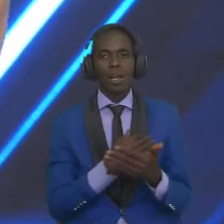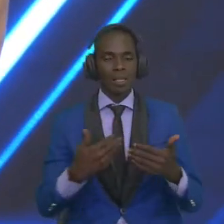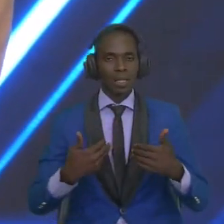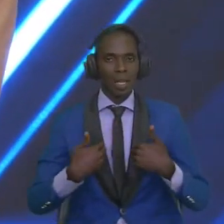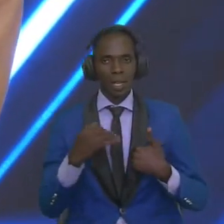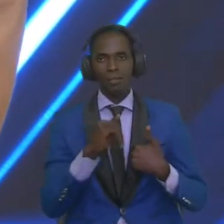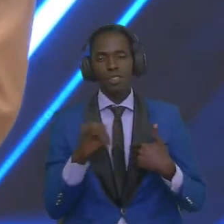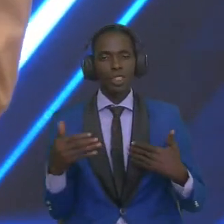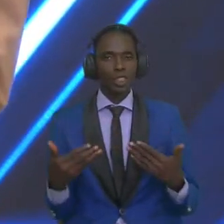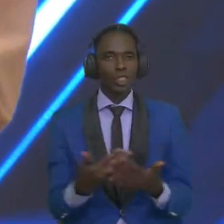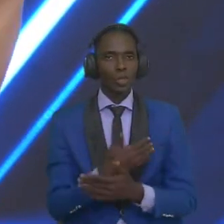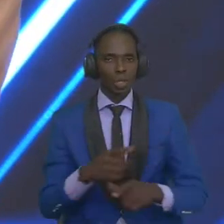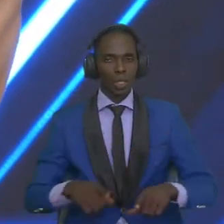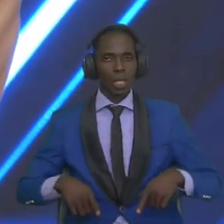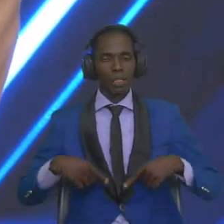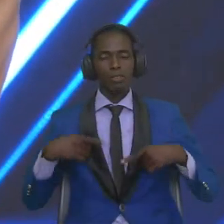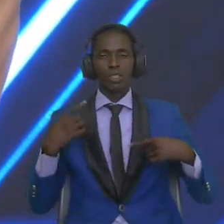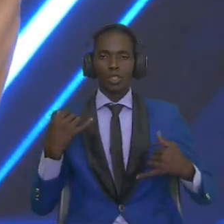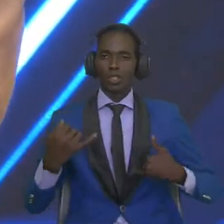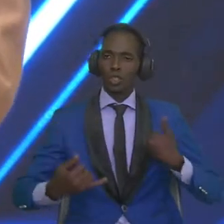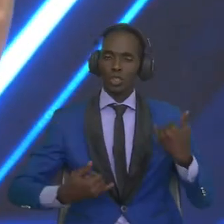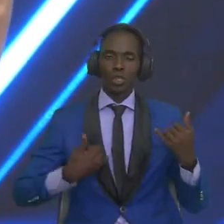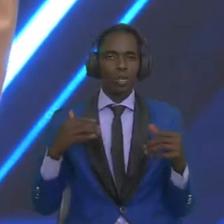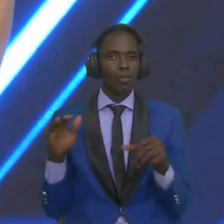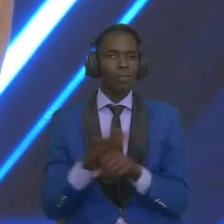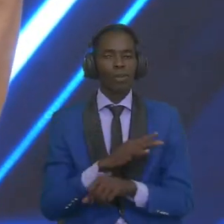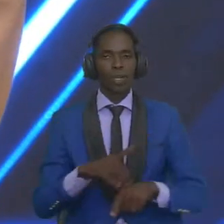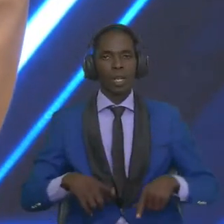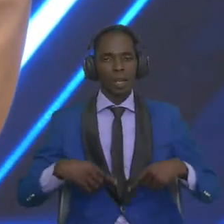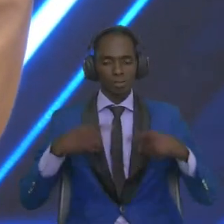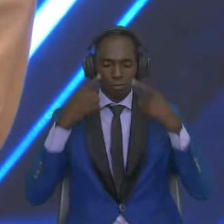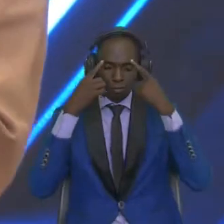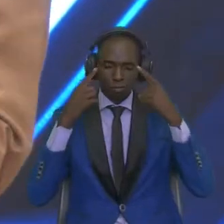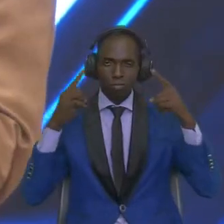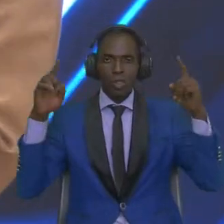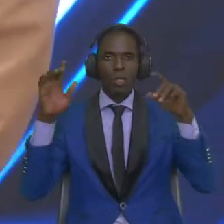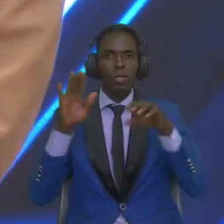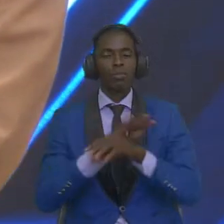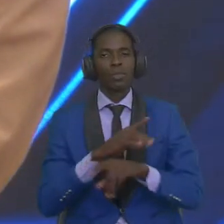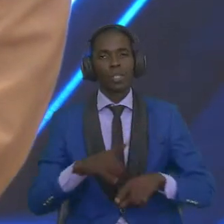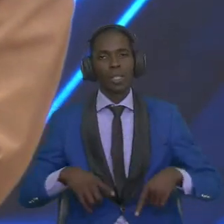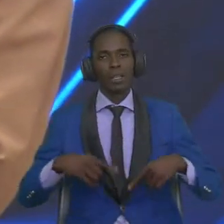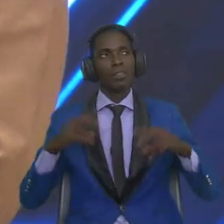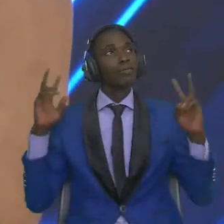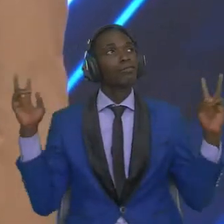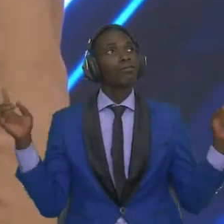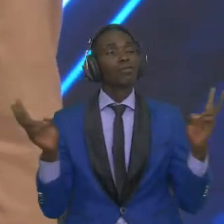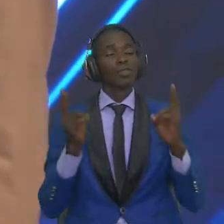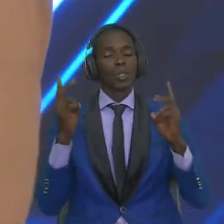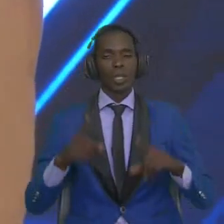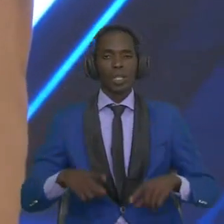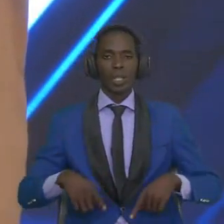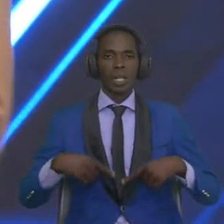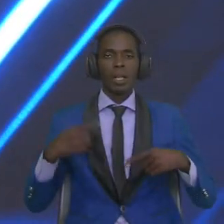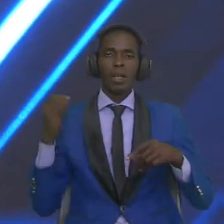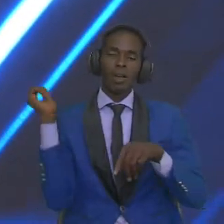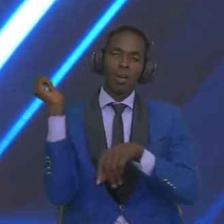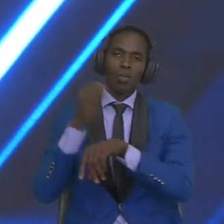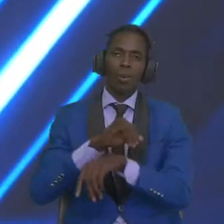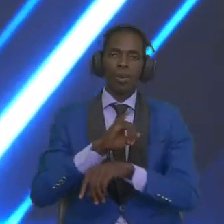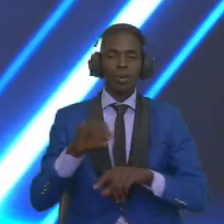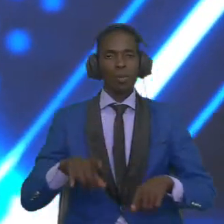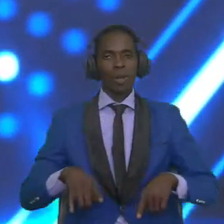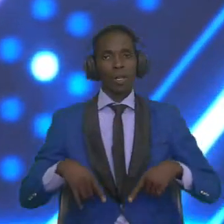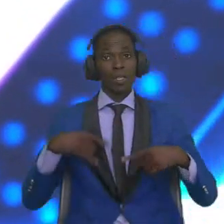new life, a joyful life, a successful life, a victorious life, an overcoming